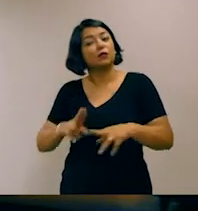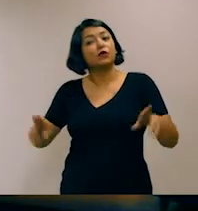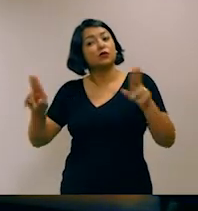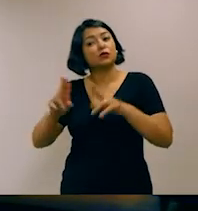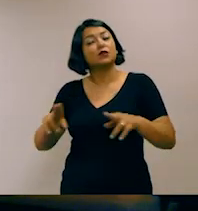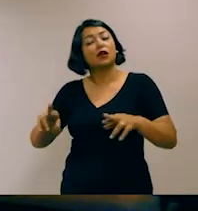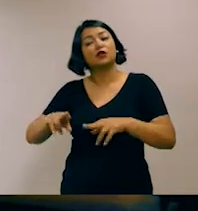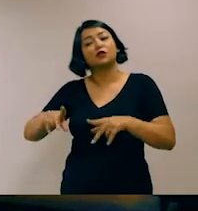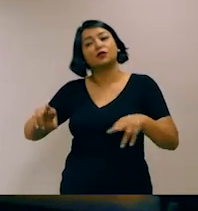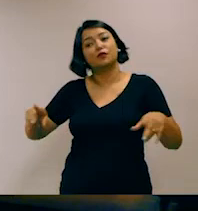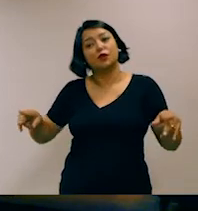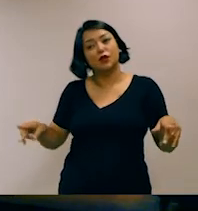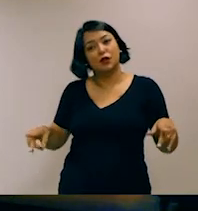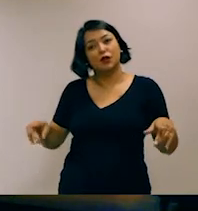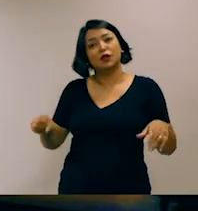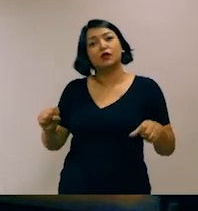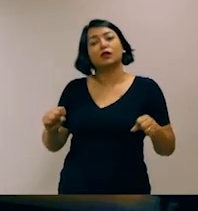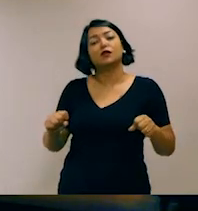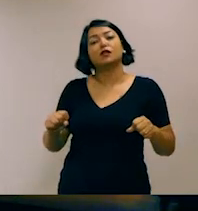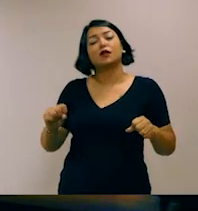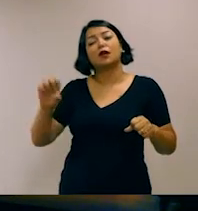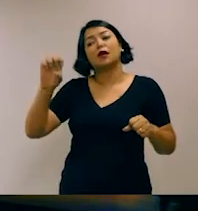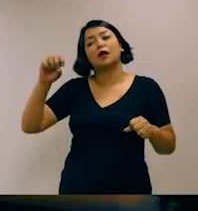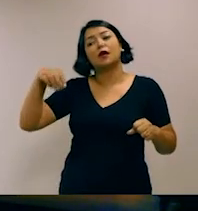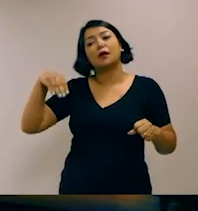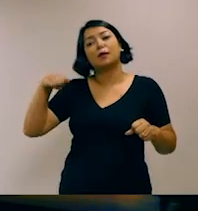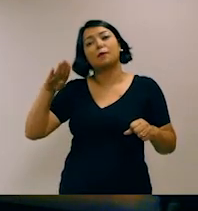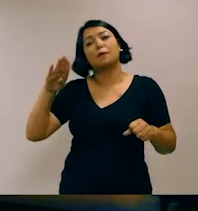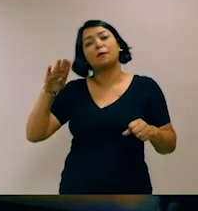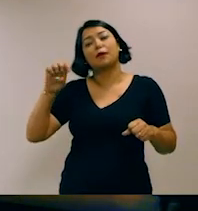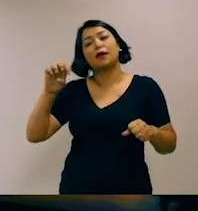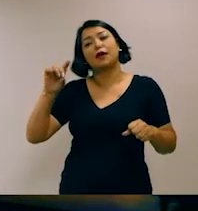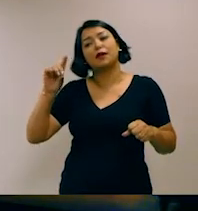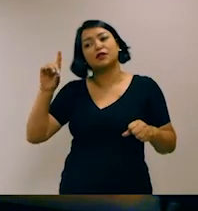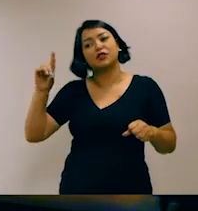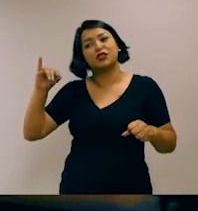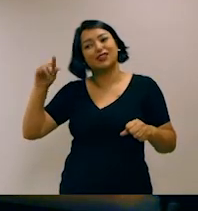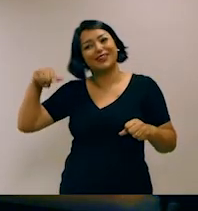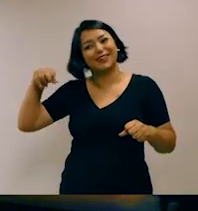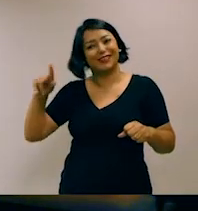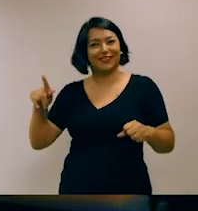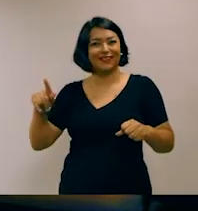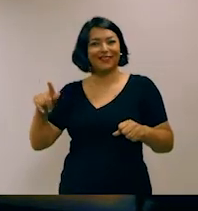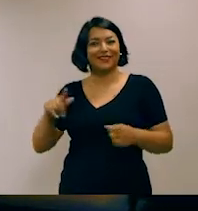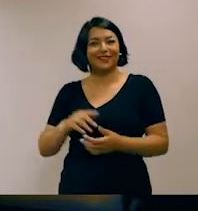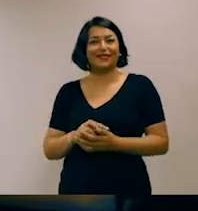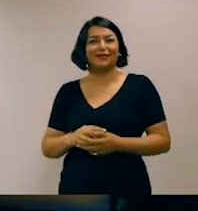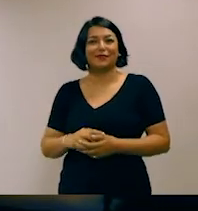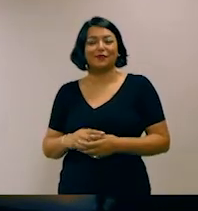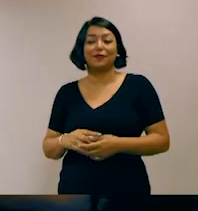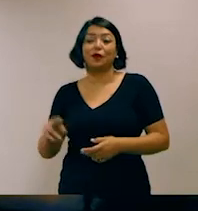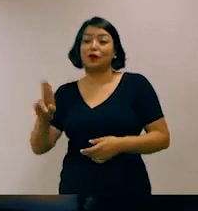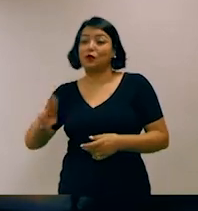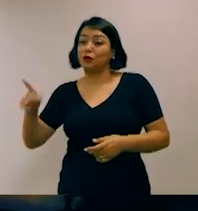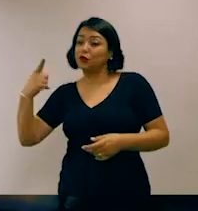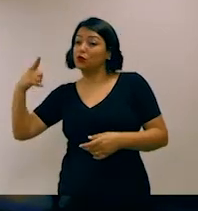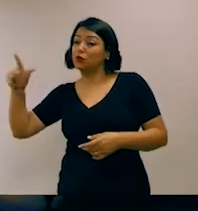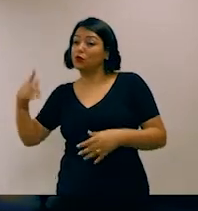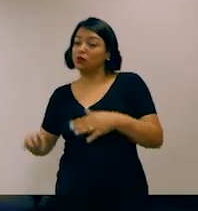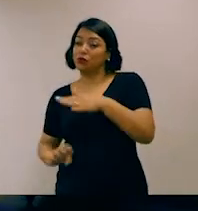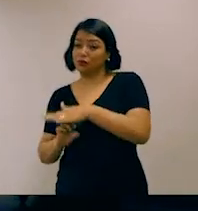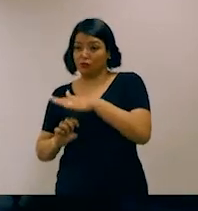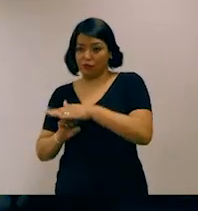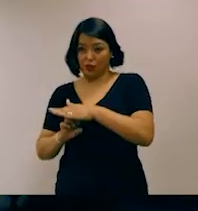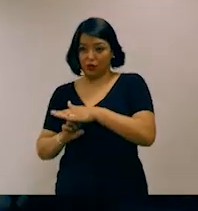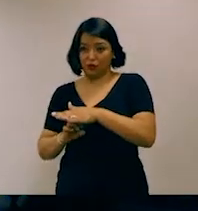that you can use several embeddings that are made available by other researchers and companies, and you can